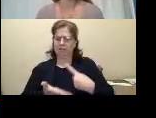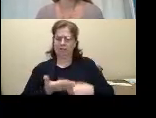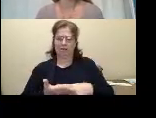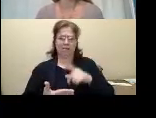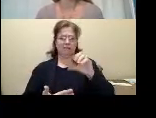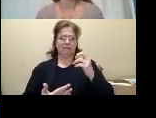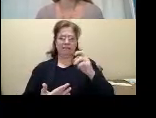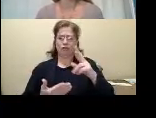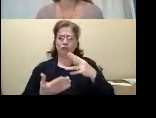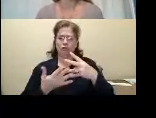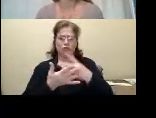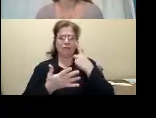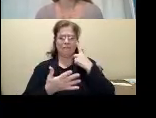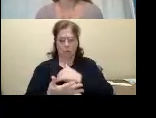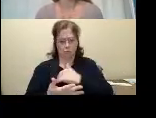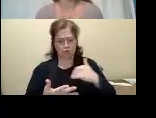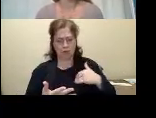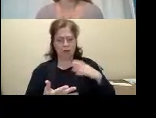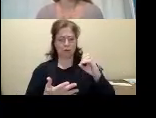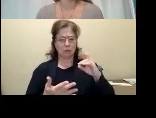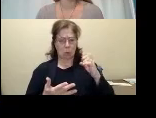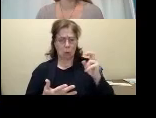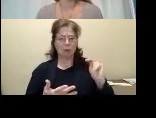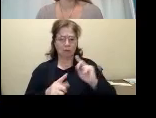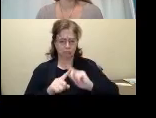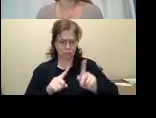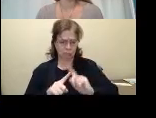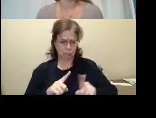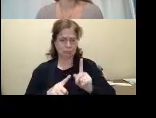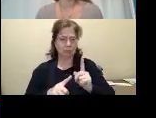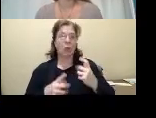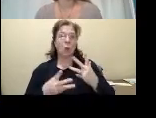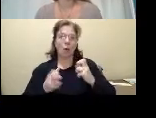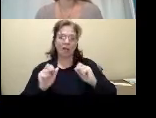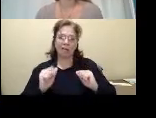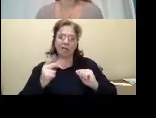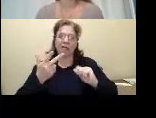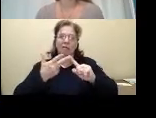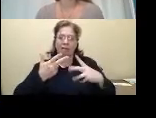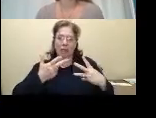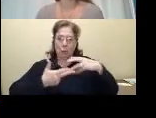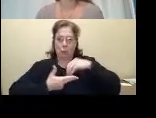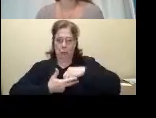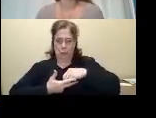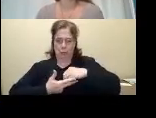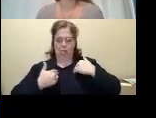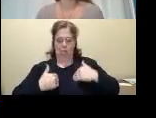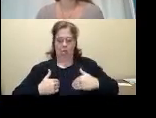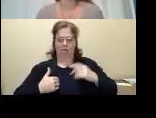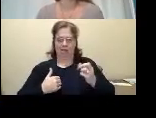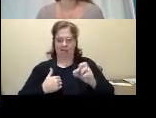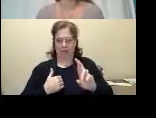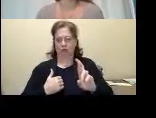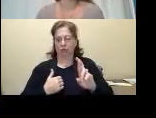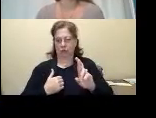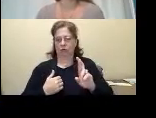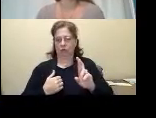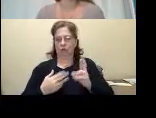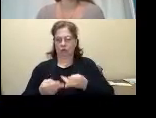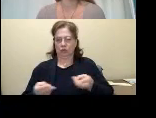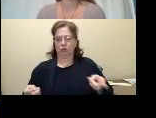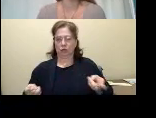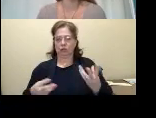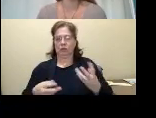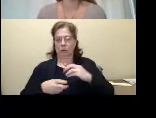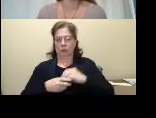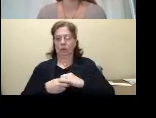I'd like to include, I'd like to make sure that our lung cancer screening resources are included in such health